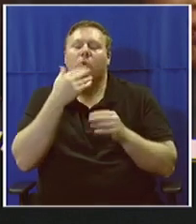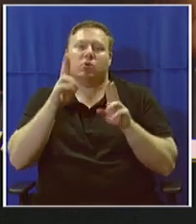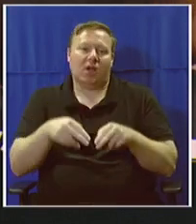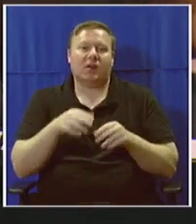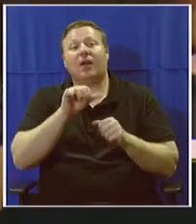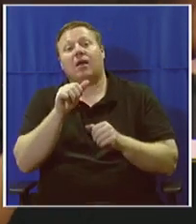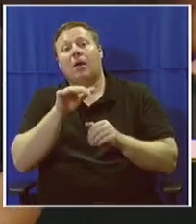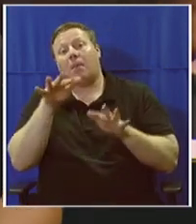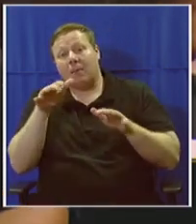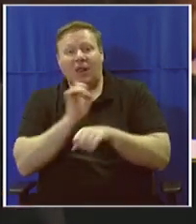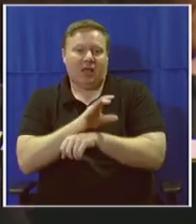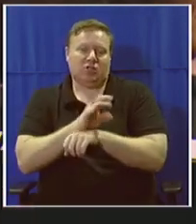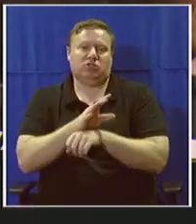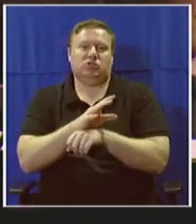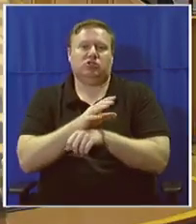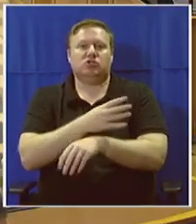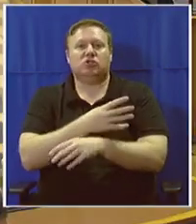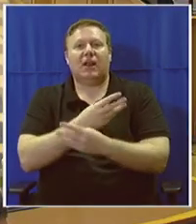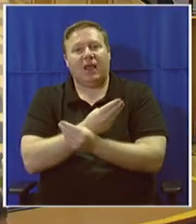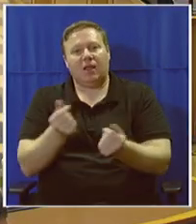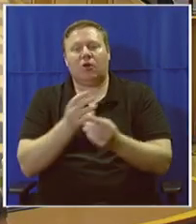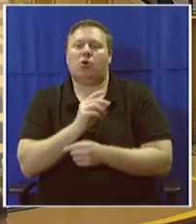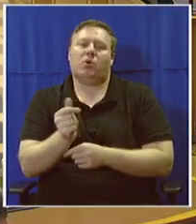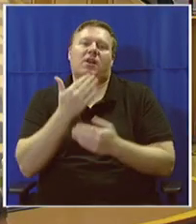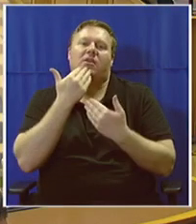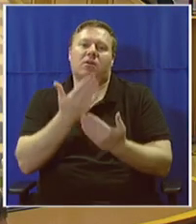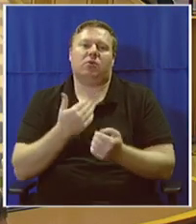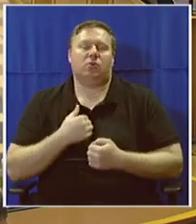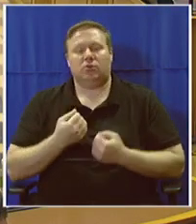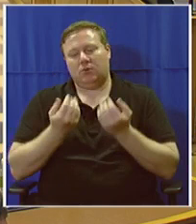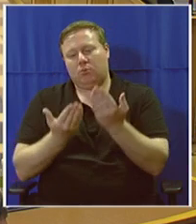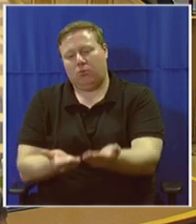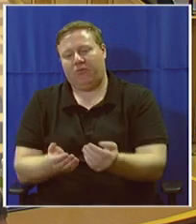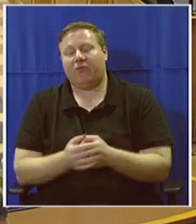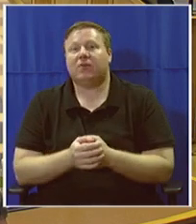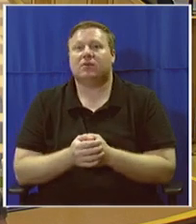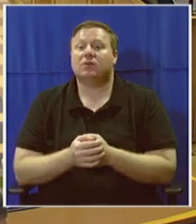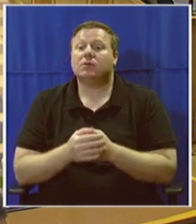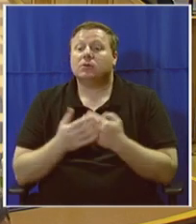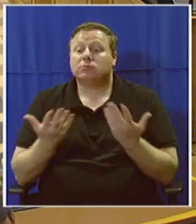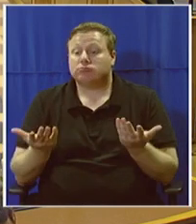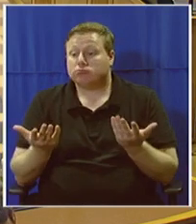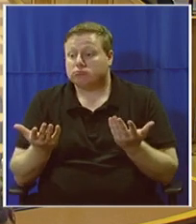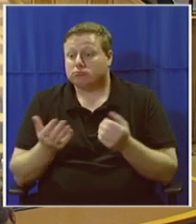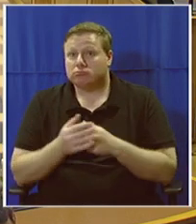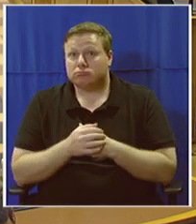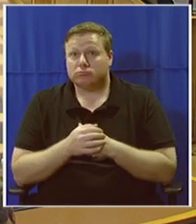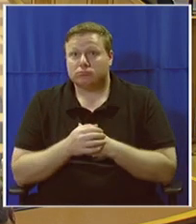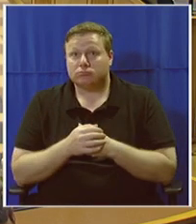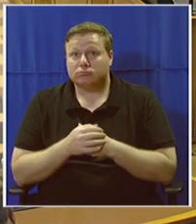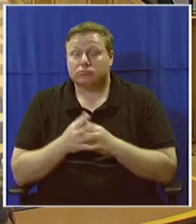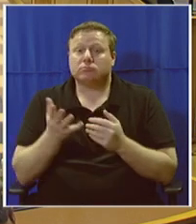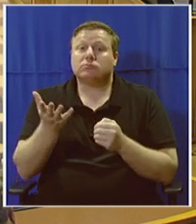move. Thank you, Honourable Member. If there are no objections, I put the motion. Honorable Singh, Honorable Chairperson,